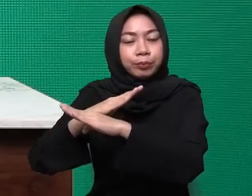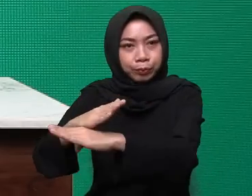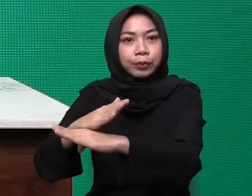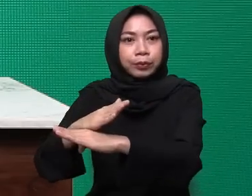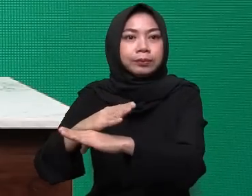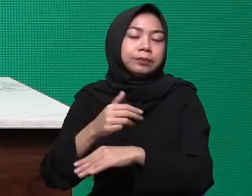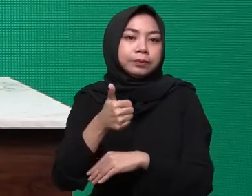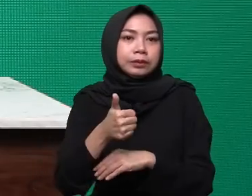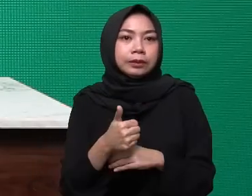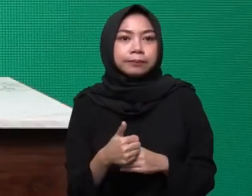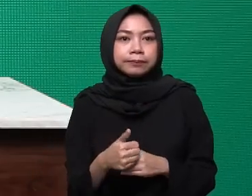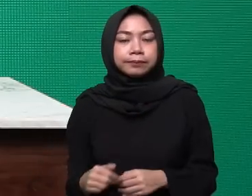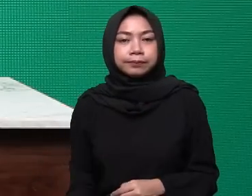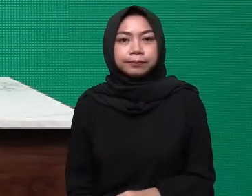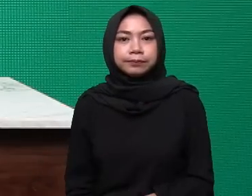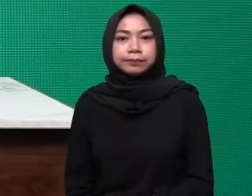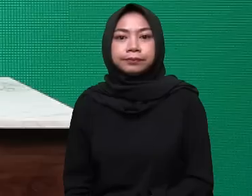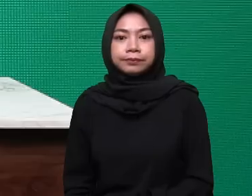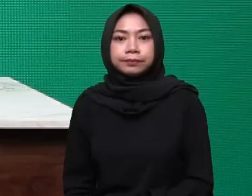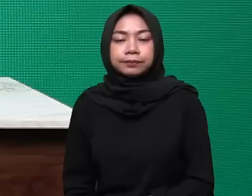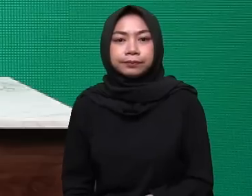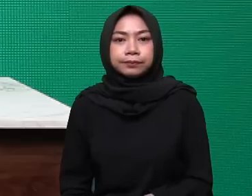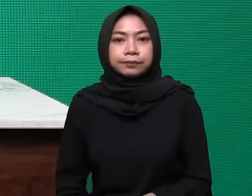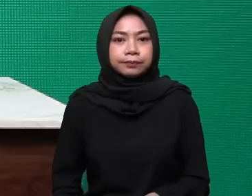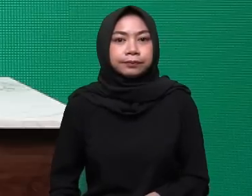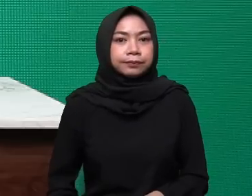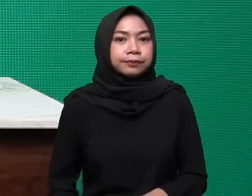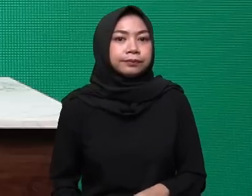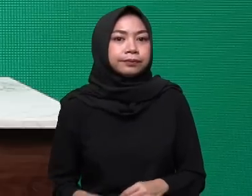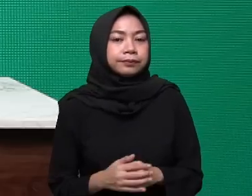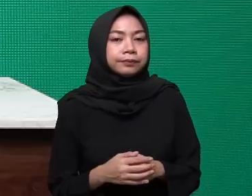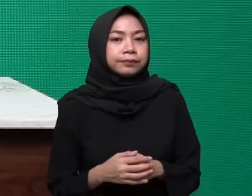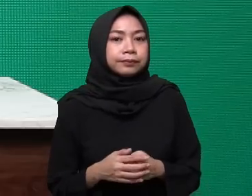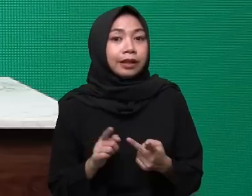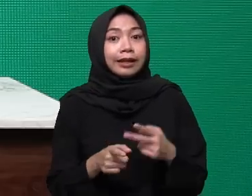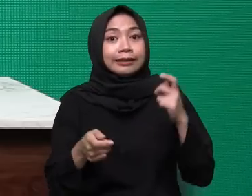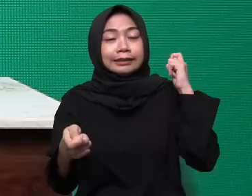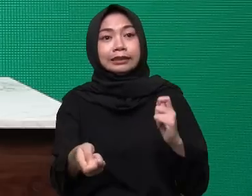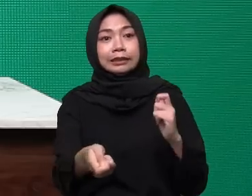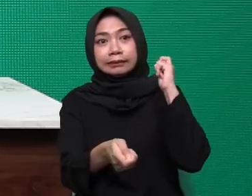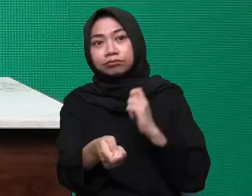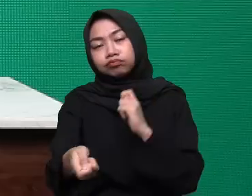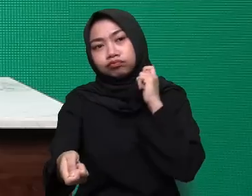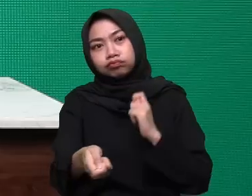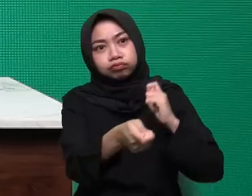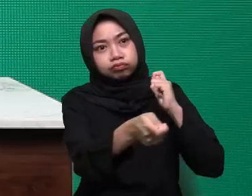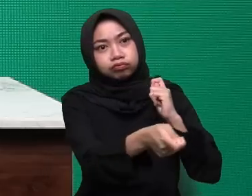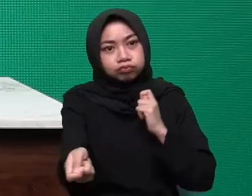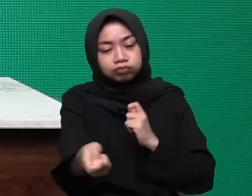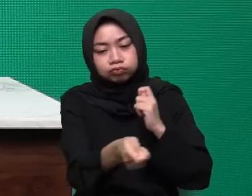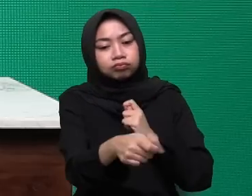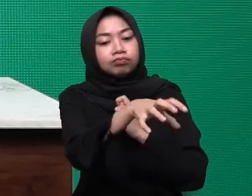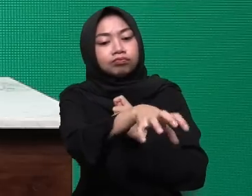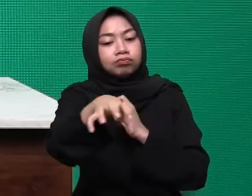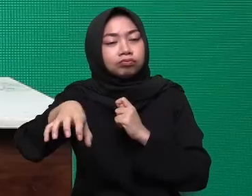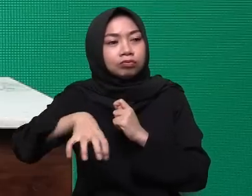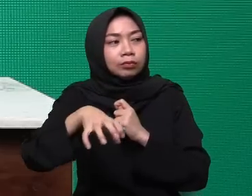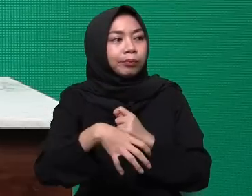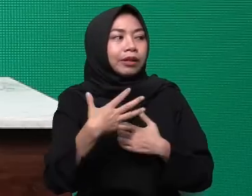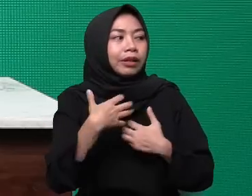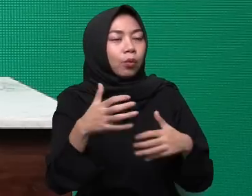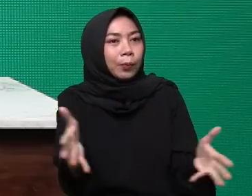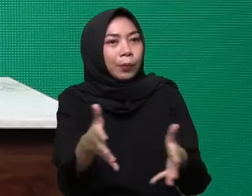be minimized. Disinfection or decontamination of areas and equipment on farms